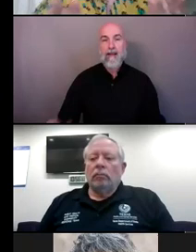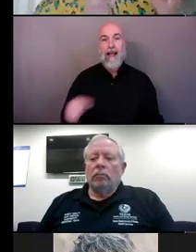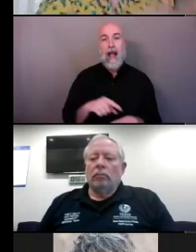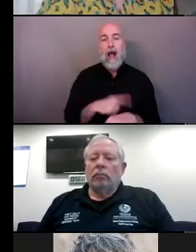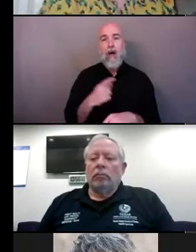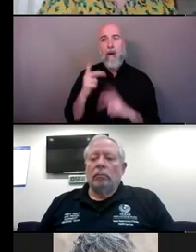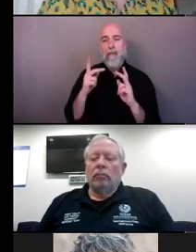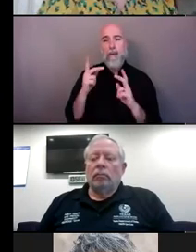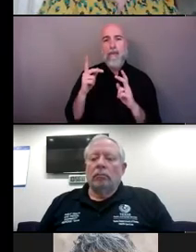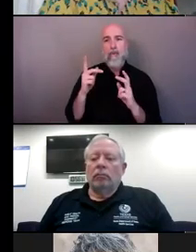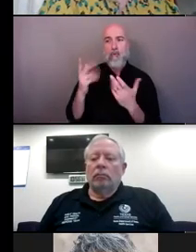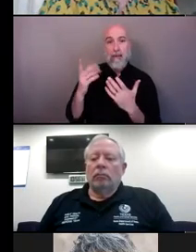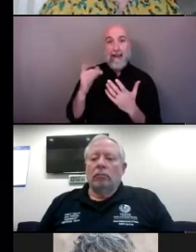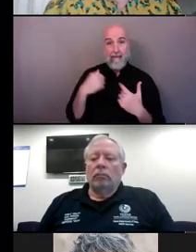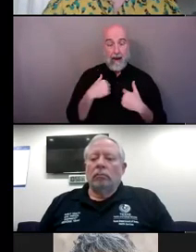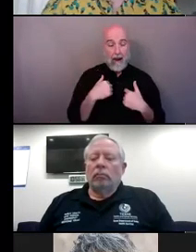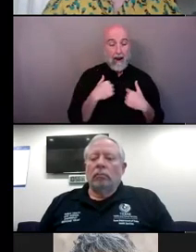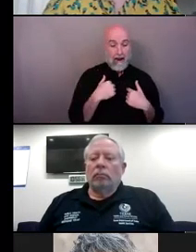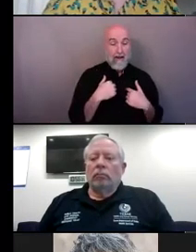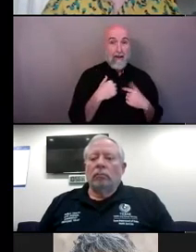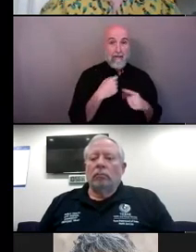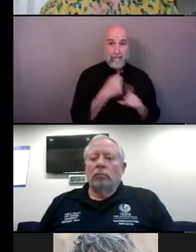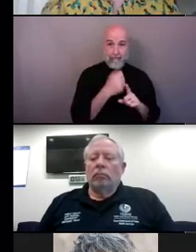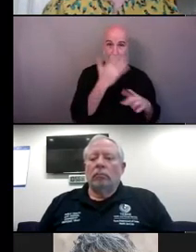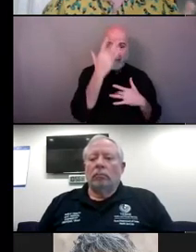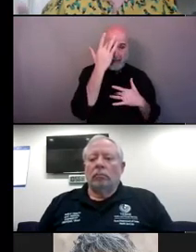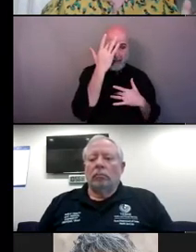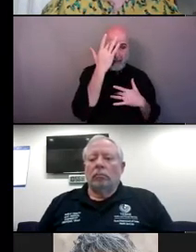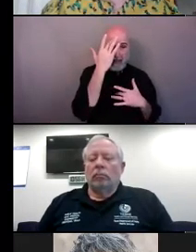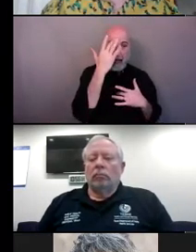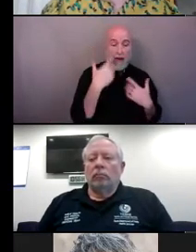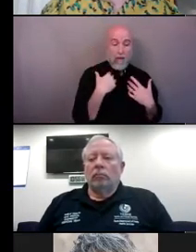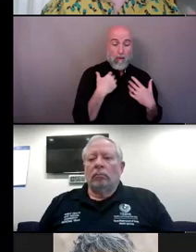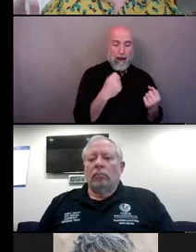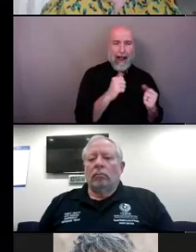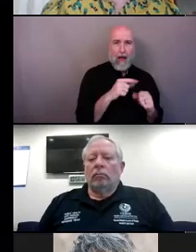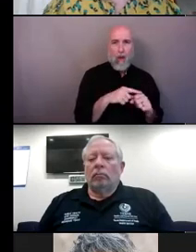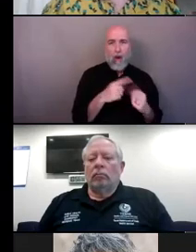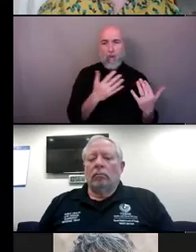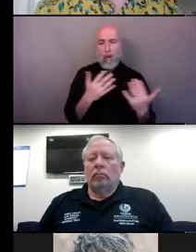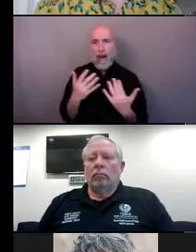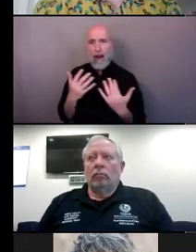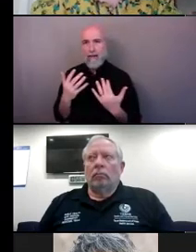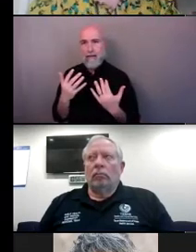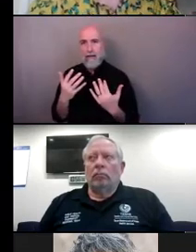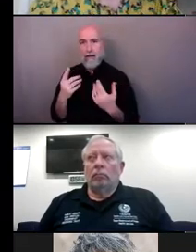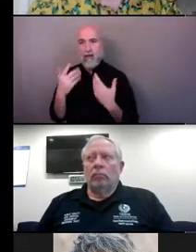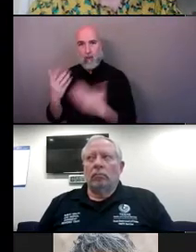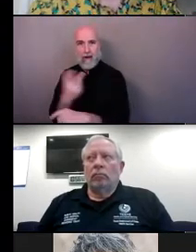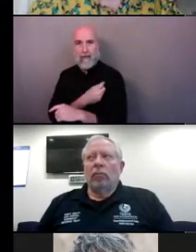people wait if you've gotten COVID and then you want to get the vaccine? How long should you wait between recovery and